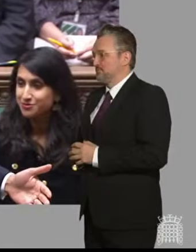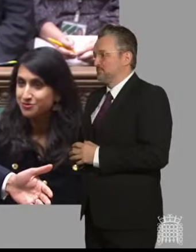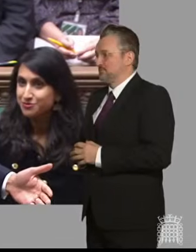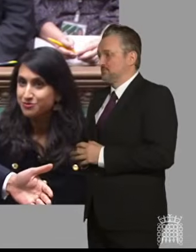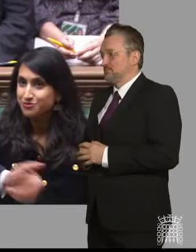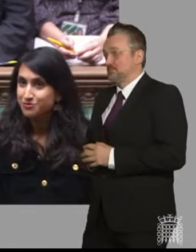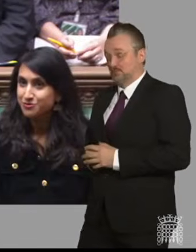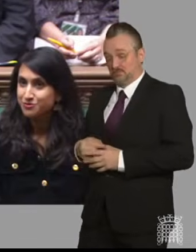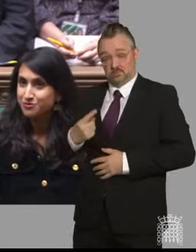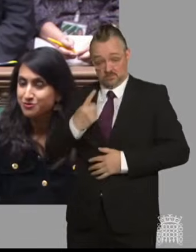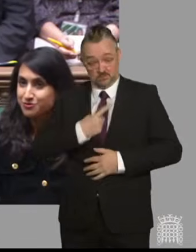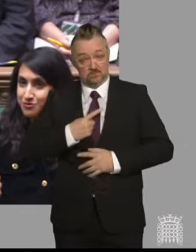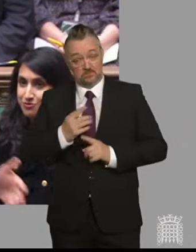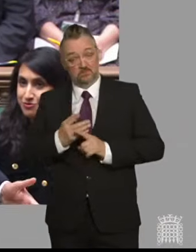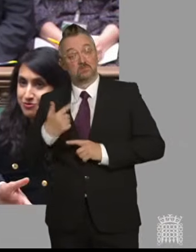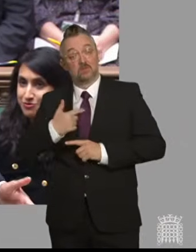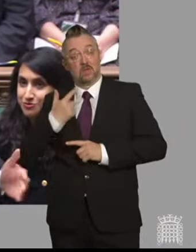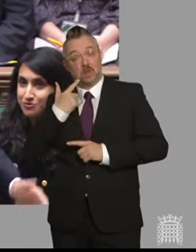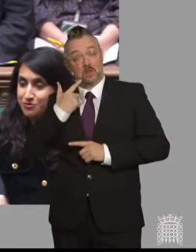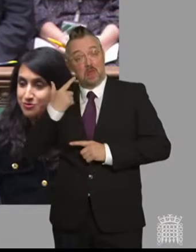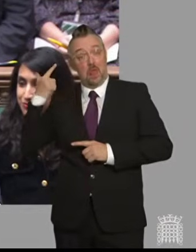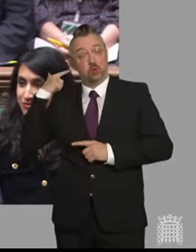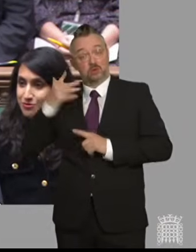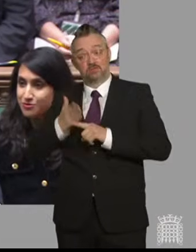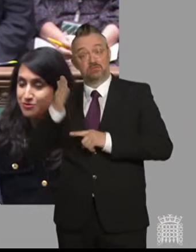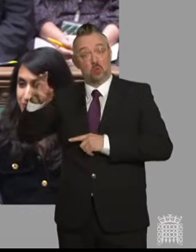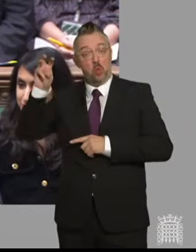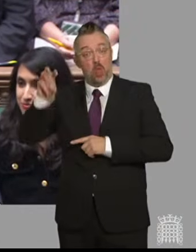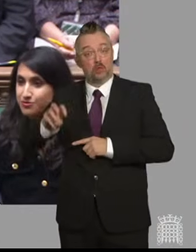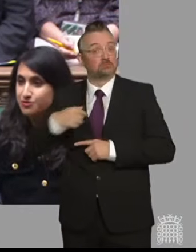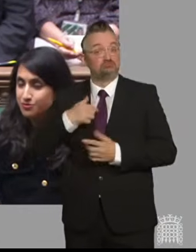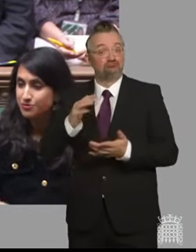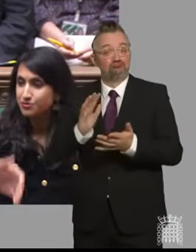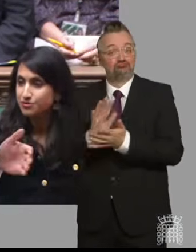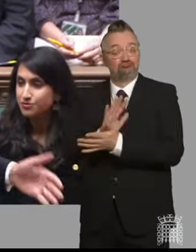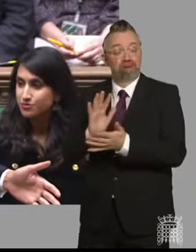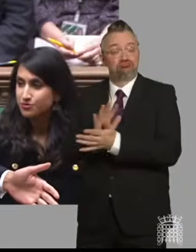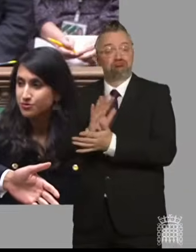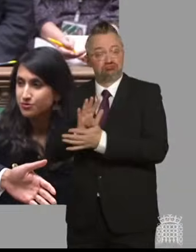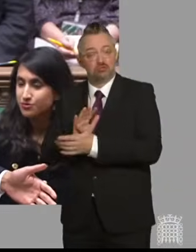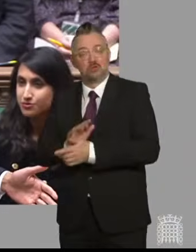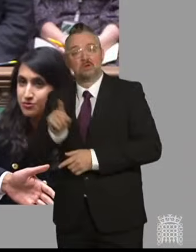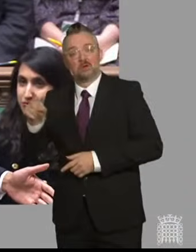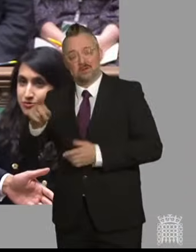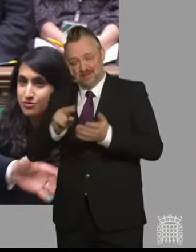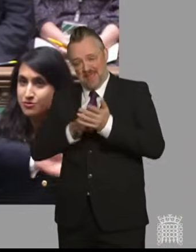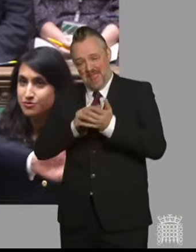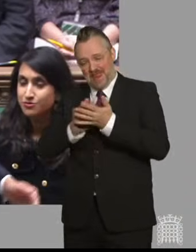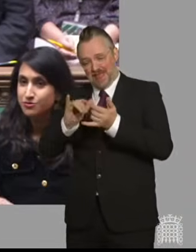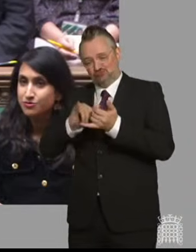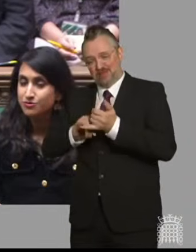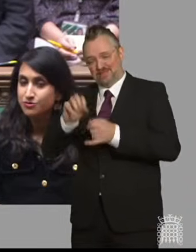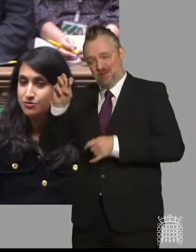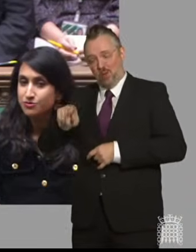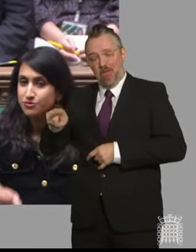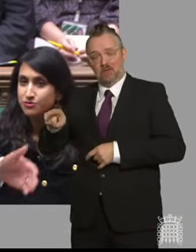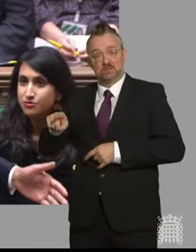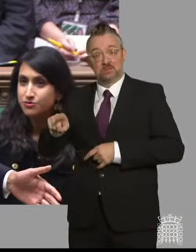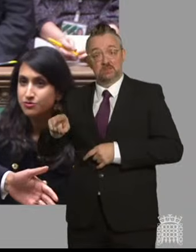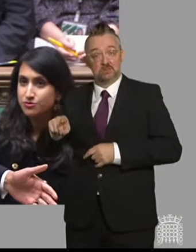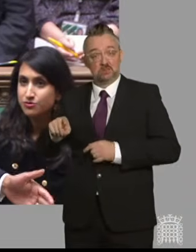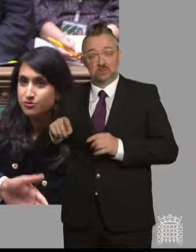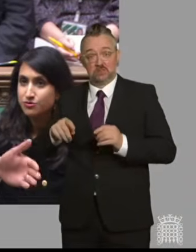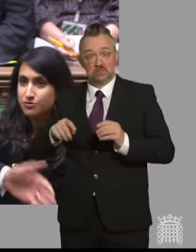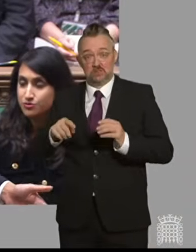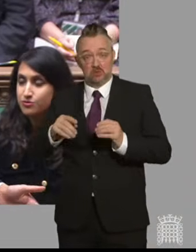Labour-run Welsh NHS is performing the worst in the United Kingdom. Small Welsh businesses, including pubs and restaurants,